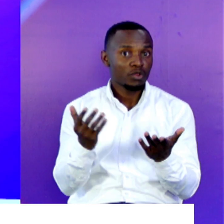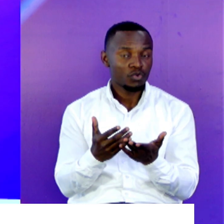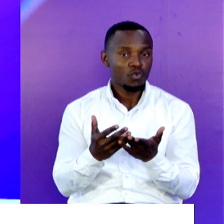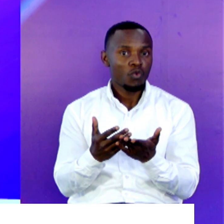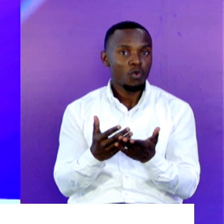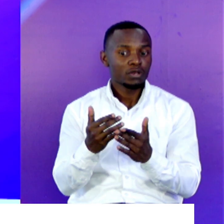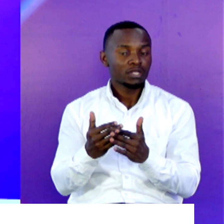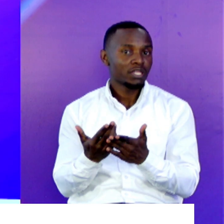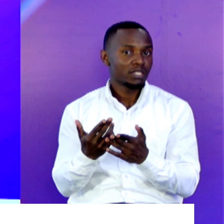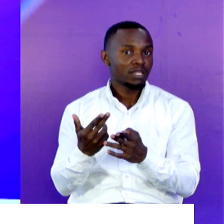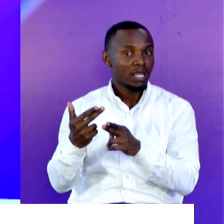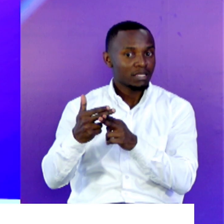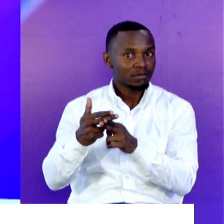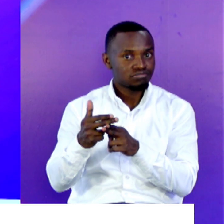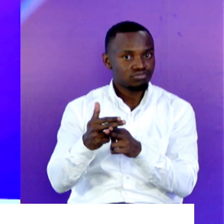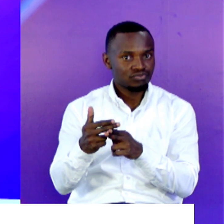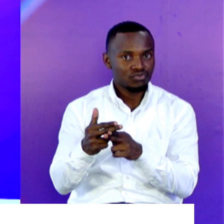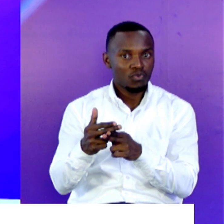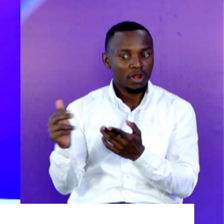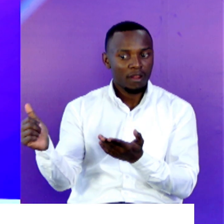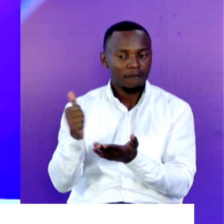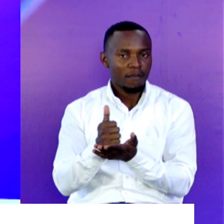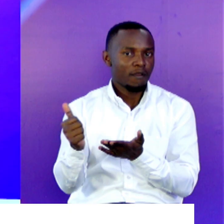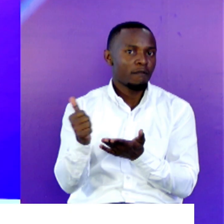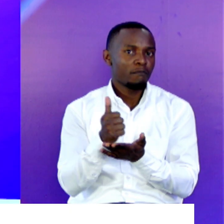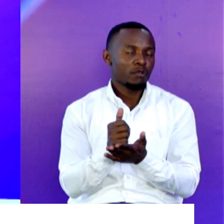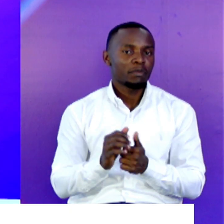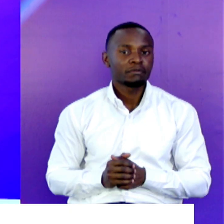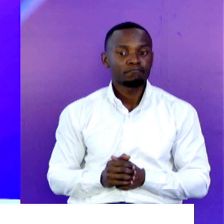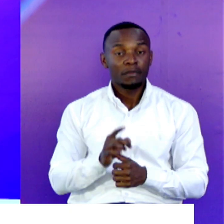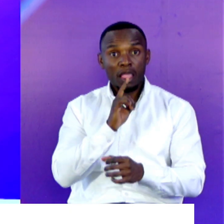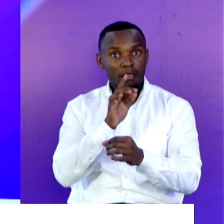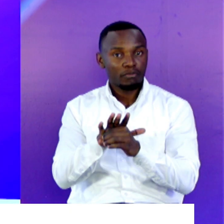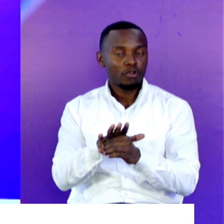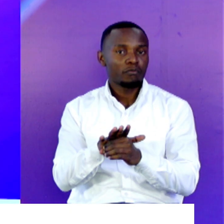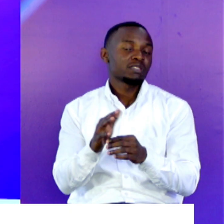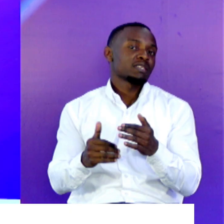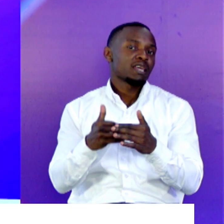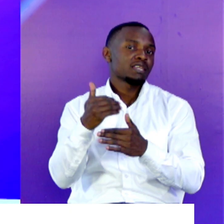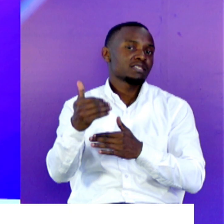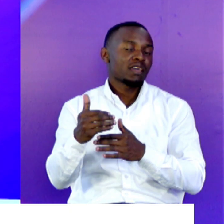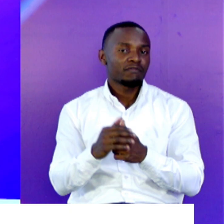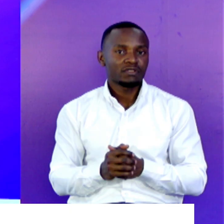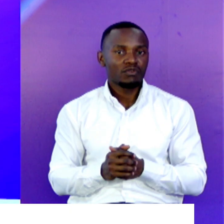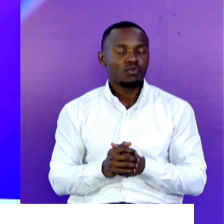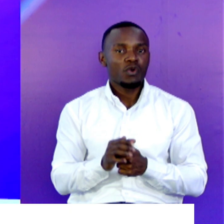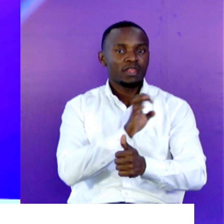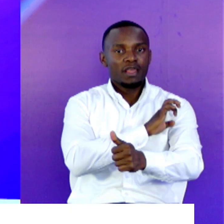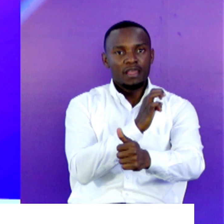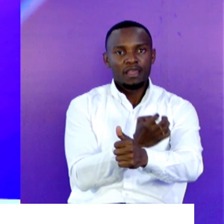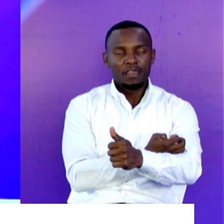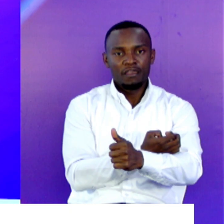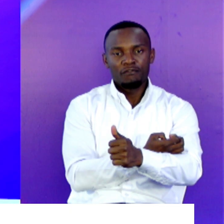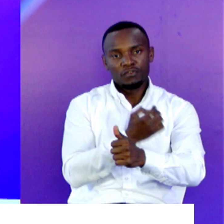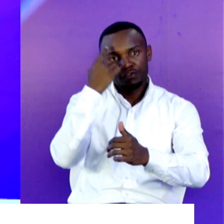recruitment drive. The assurance, the assurance comes amidst the ongoing efforts to reform